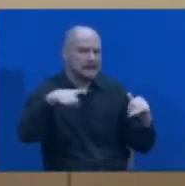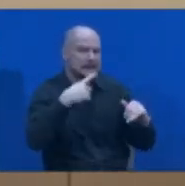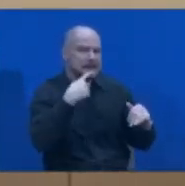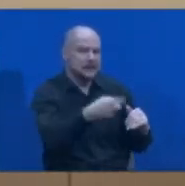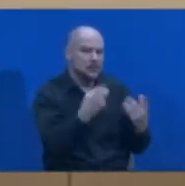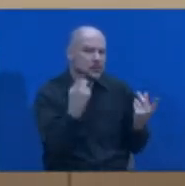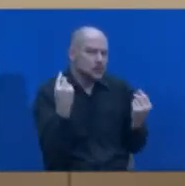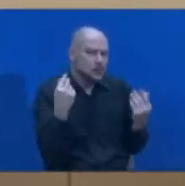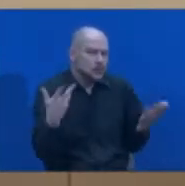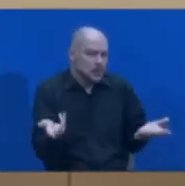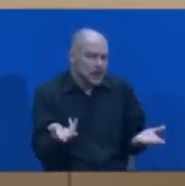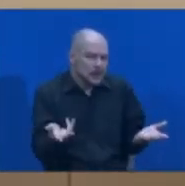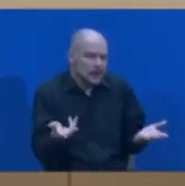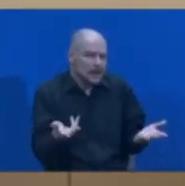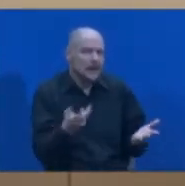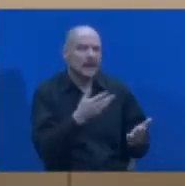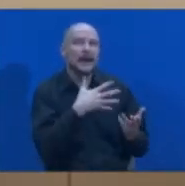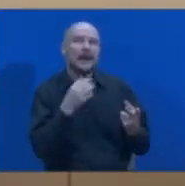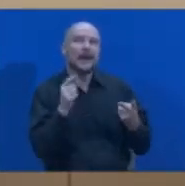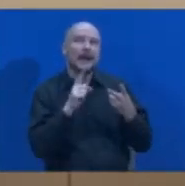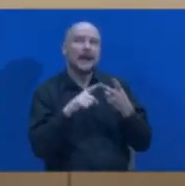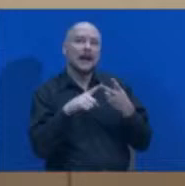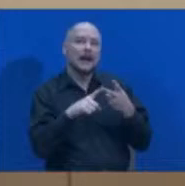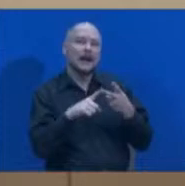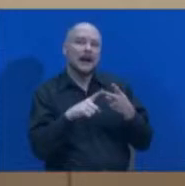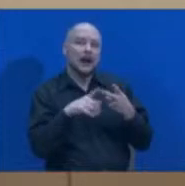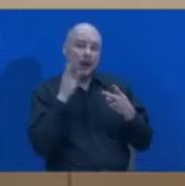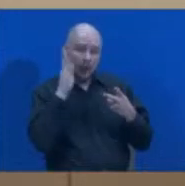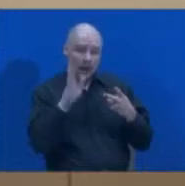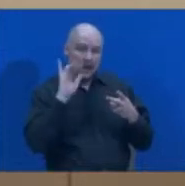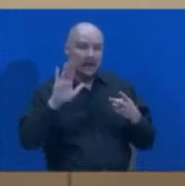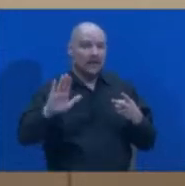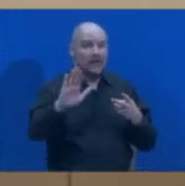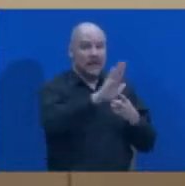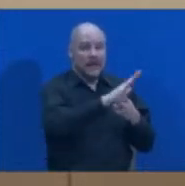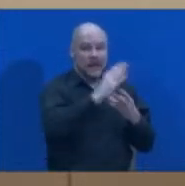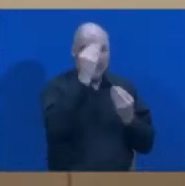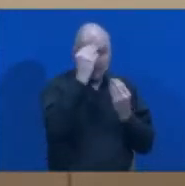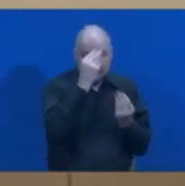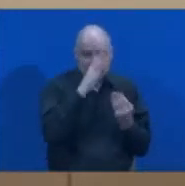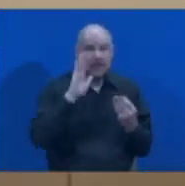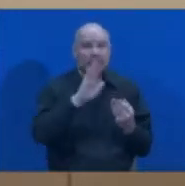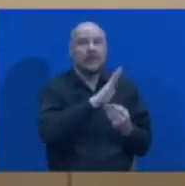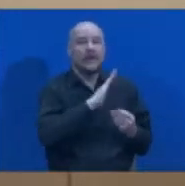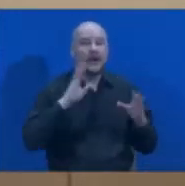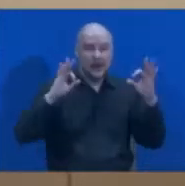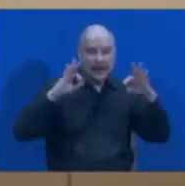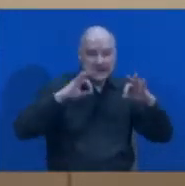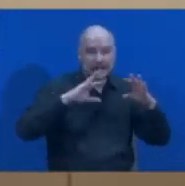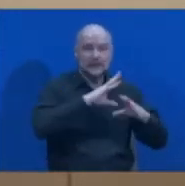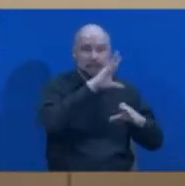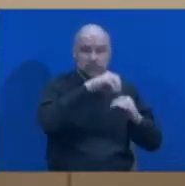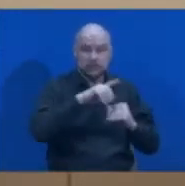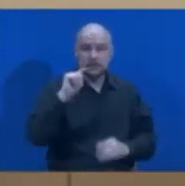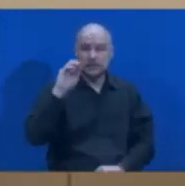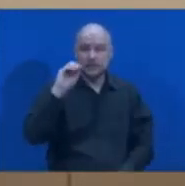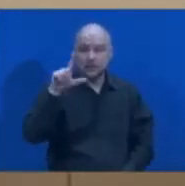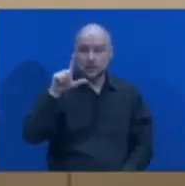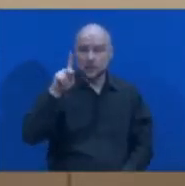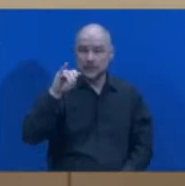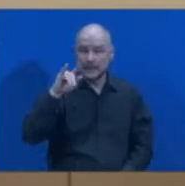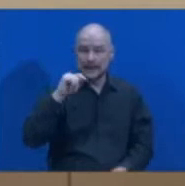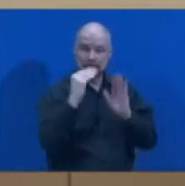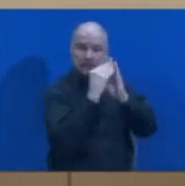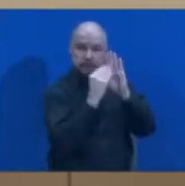moving forward. And in addition to that, what will be included in the toolkit that you mentioned that's going out to small businesses reopening? So the guidance